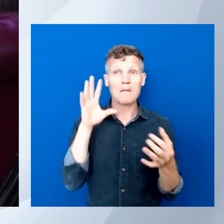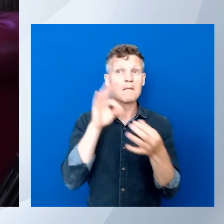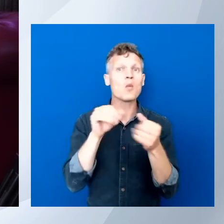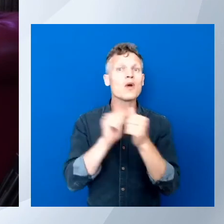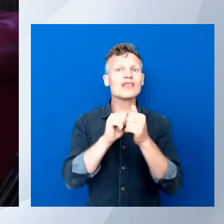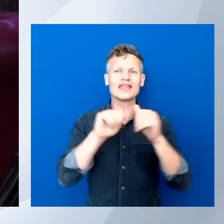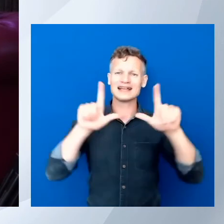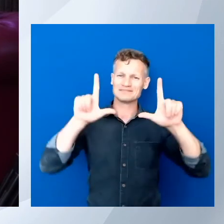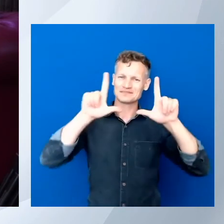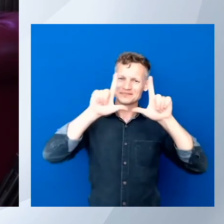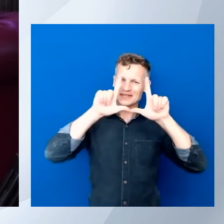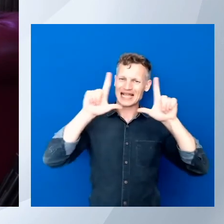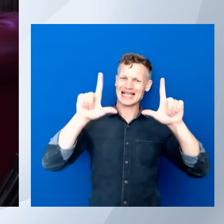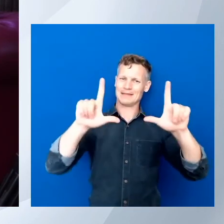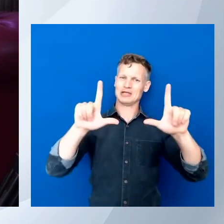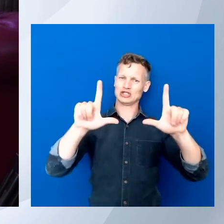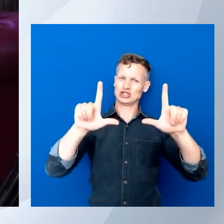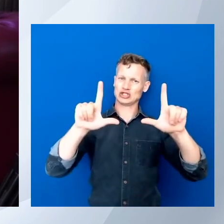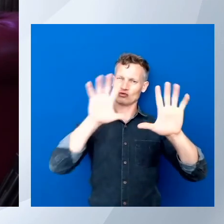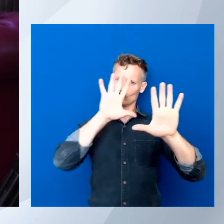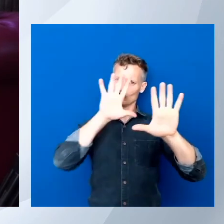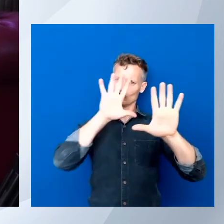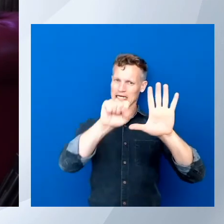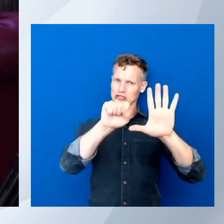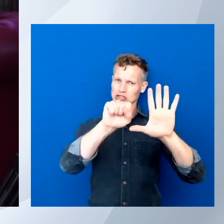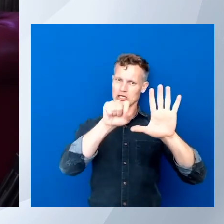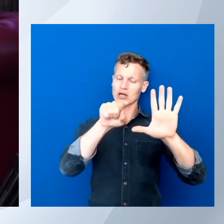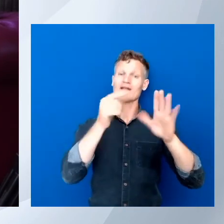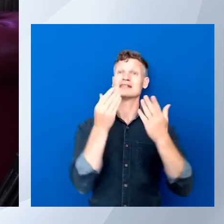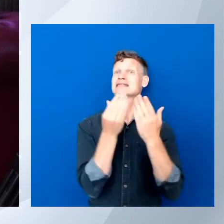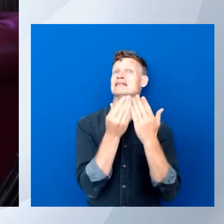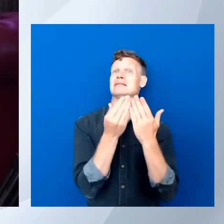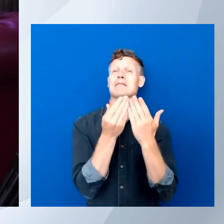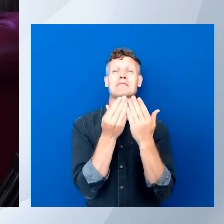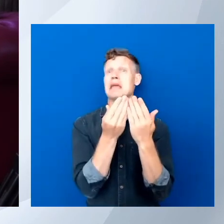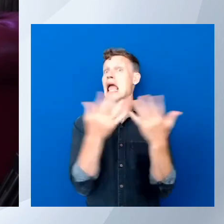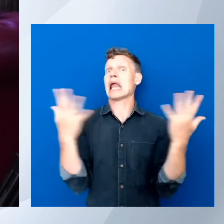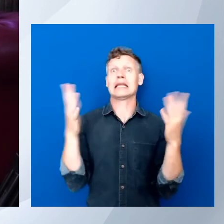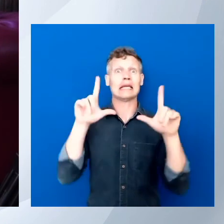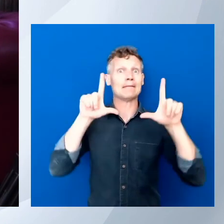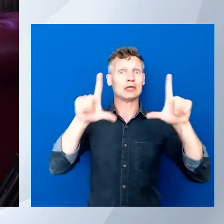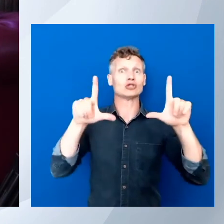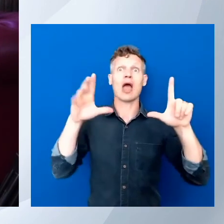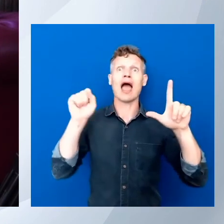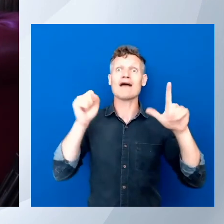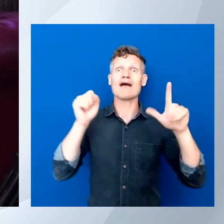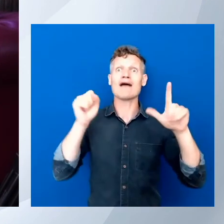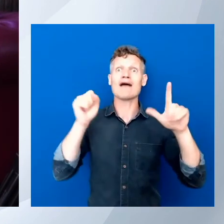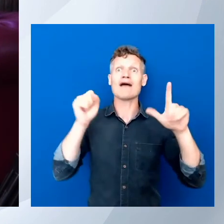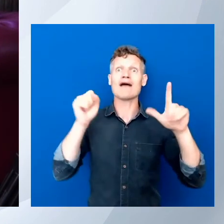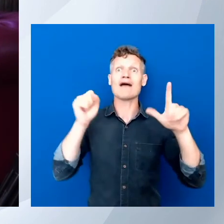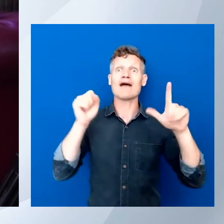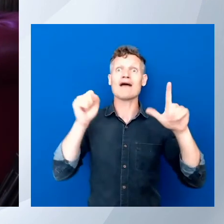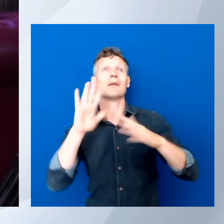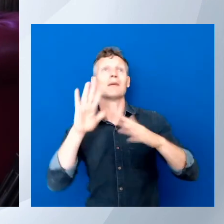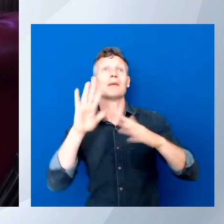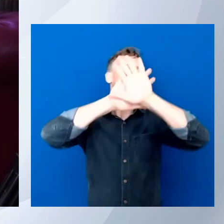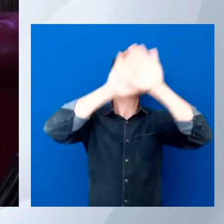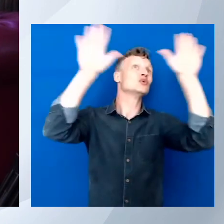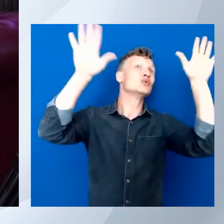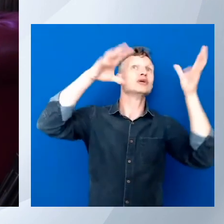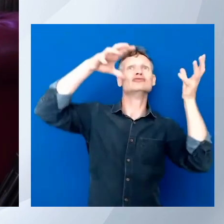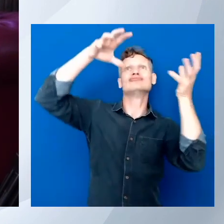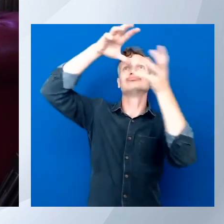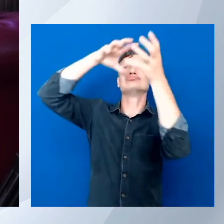had a bunch of pictures with green grass and blue sky and then a sheep in the middle, and I would replace a photo of the